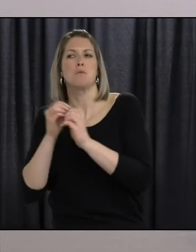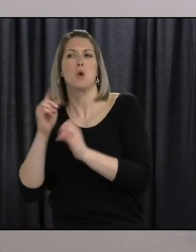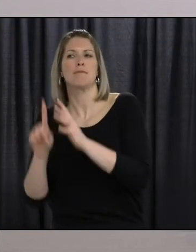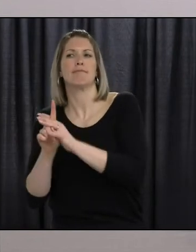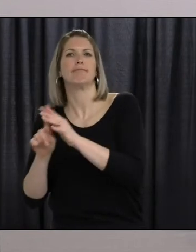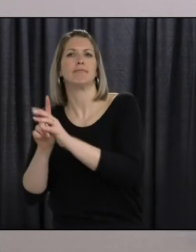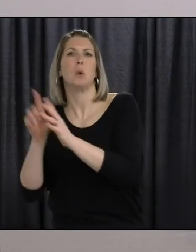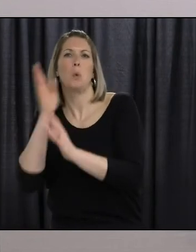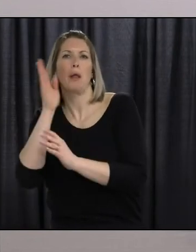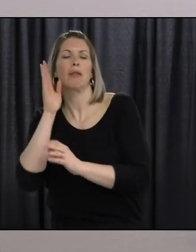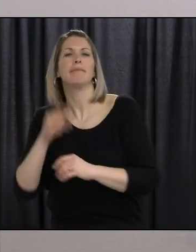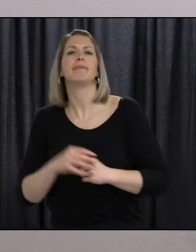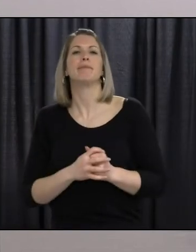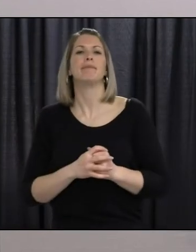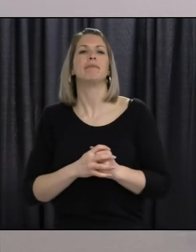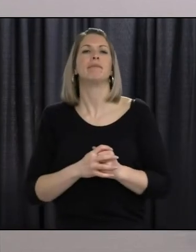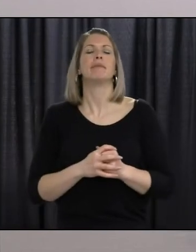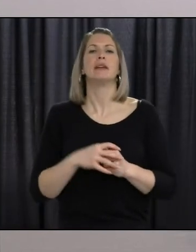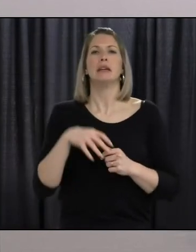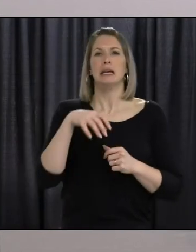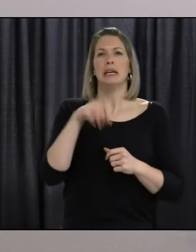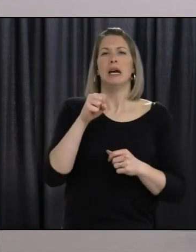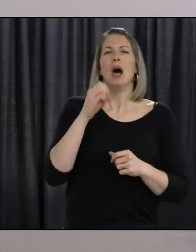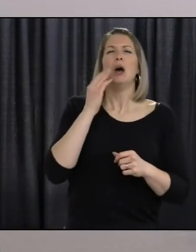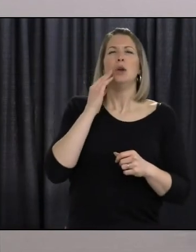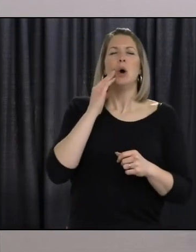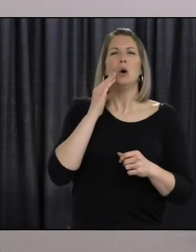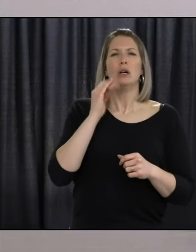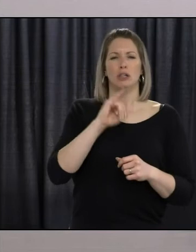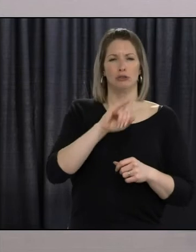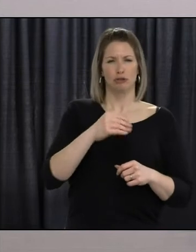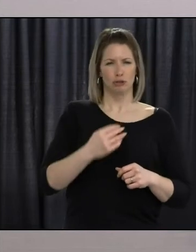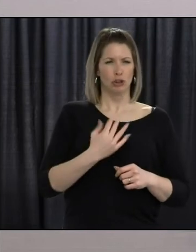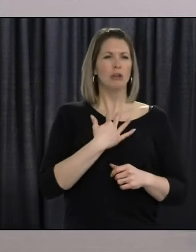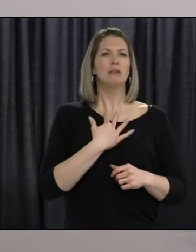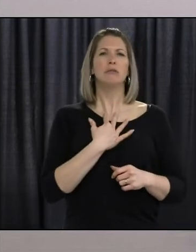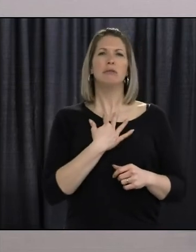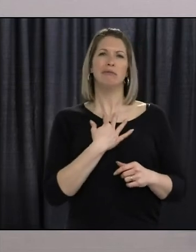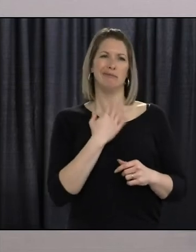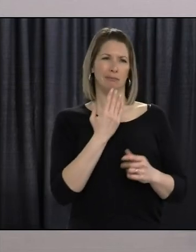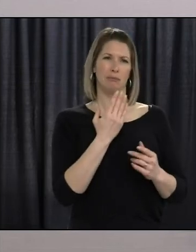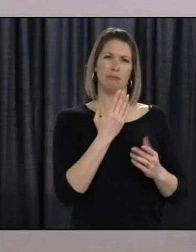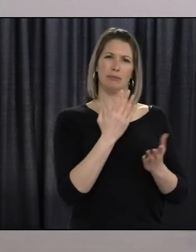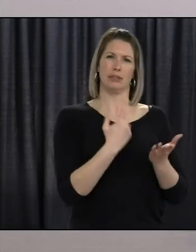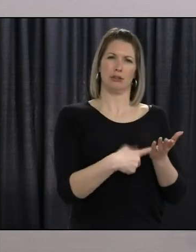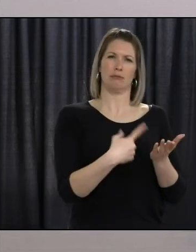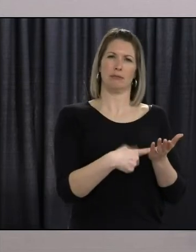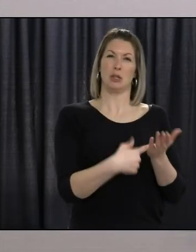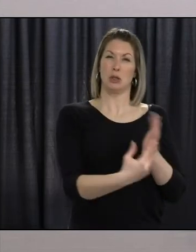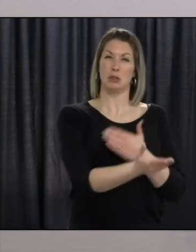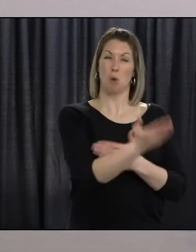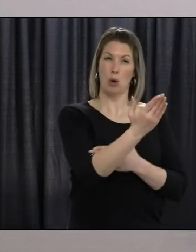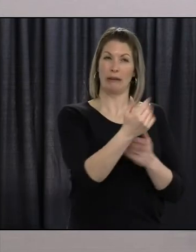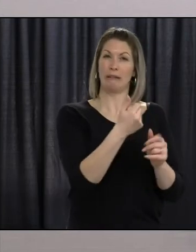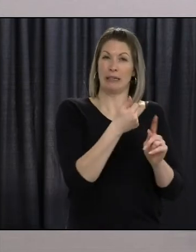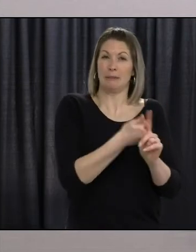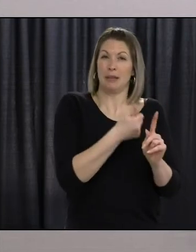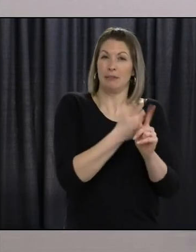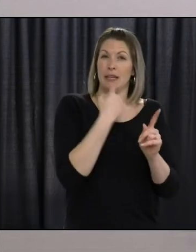this COVID pandemic, Trudeau announced money to help Newfoundland and Labrador's oil sector to reduce emissions. Your response to